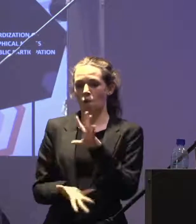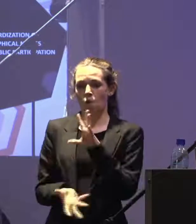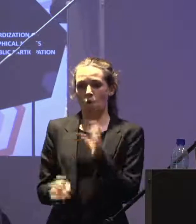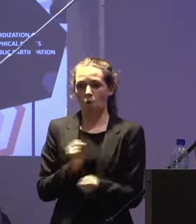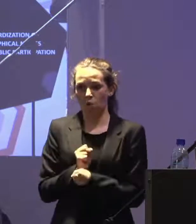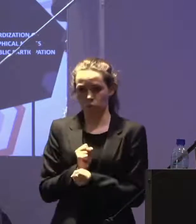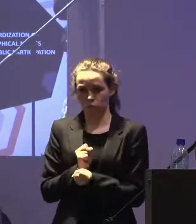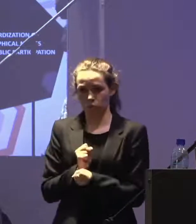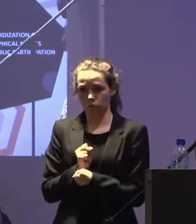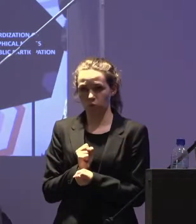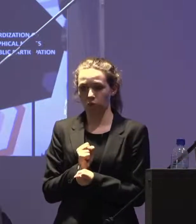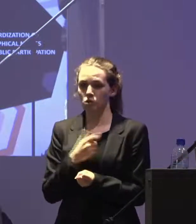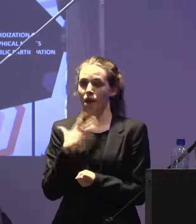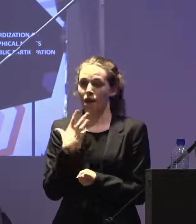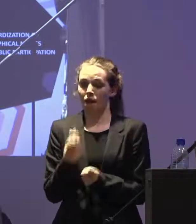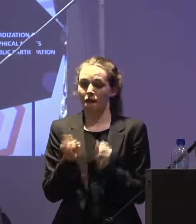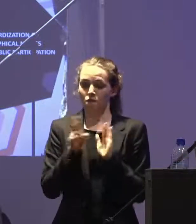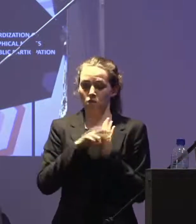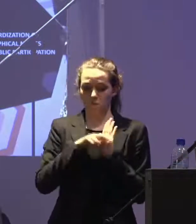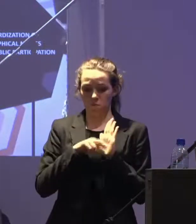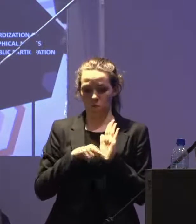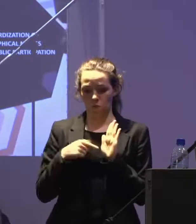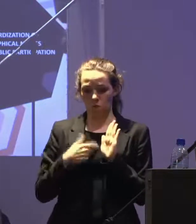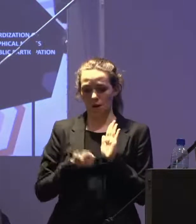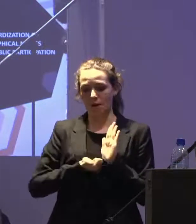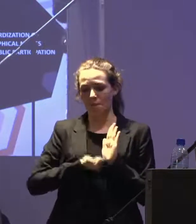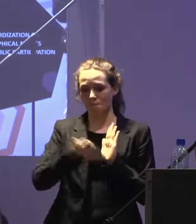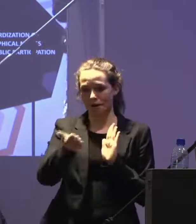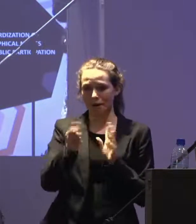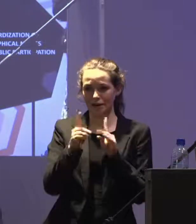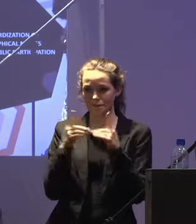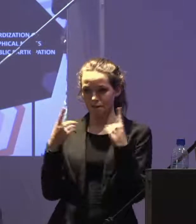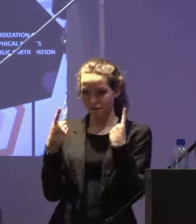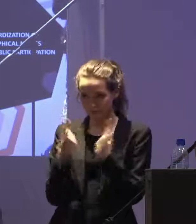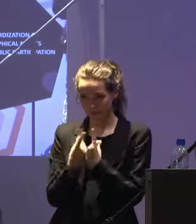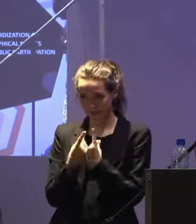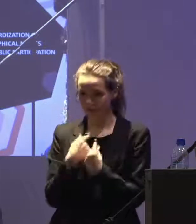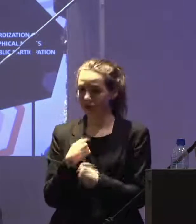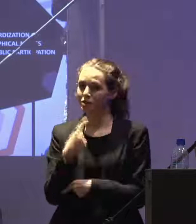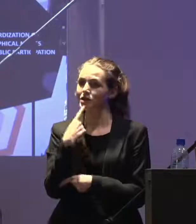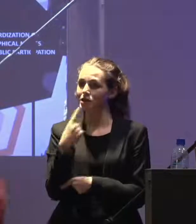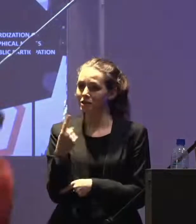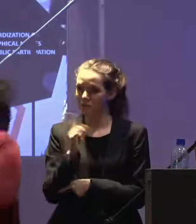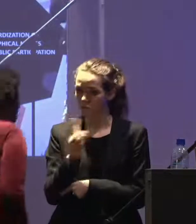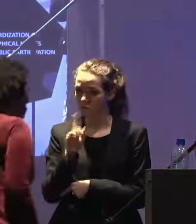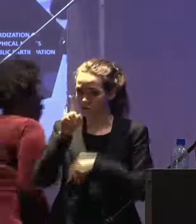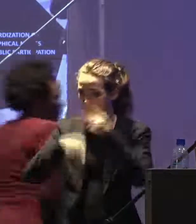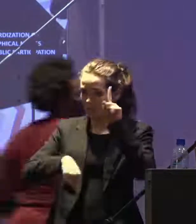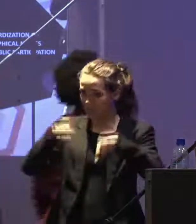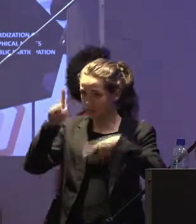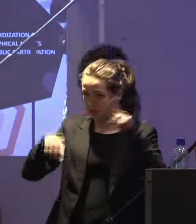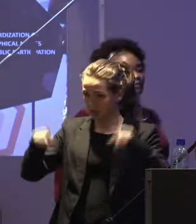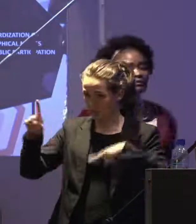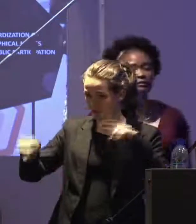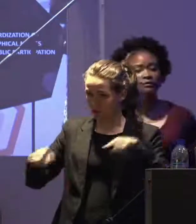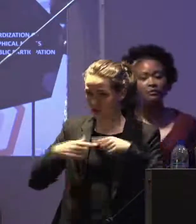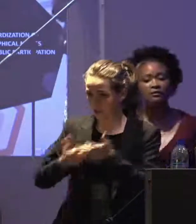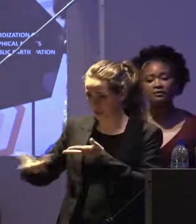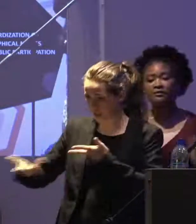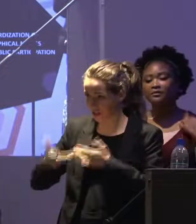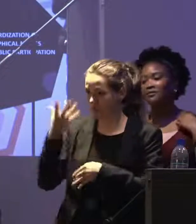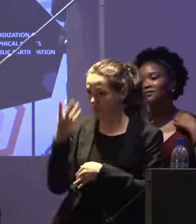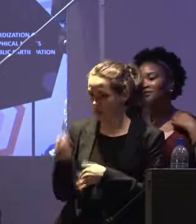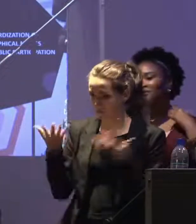also taking the report back to the department and say that we've had a diversity of engagements